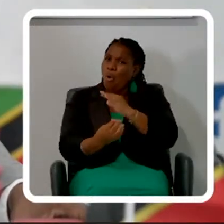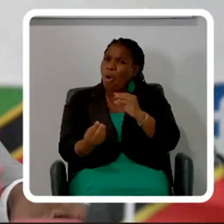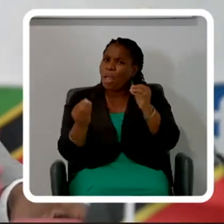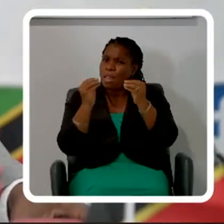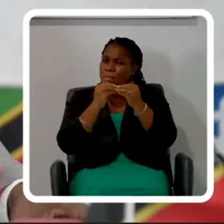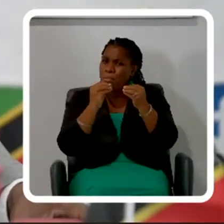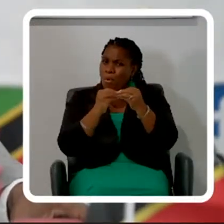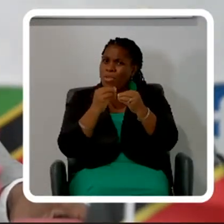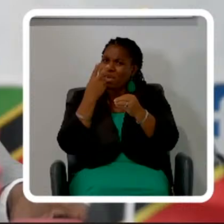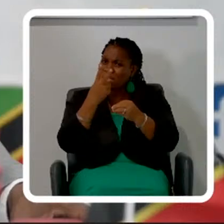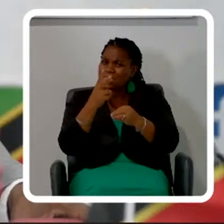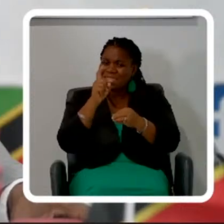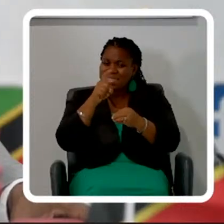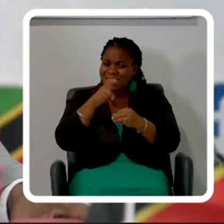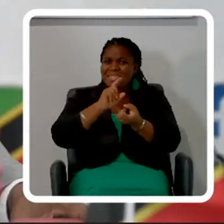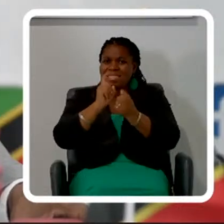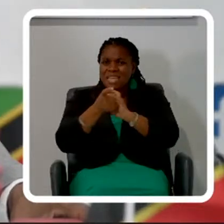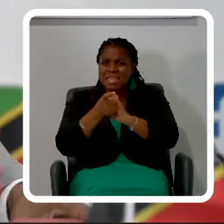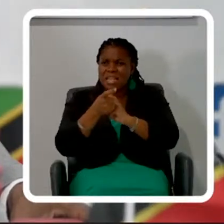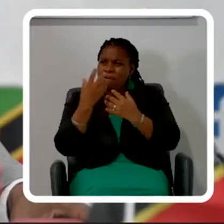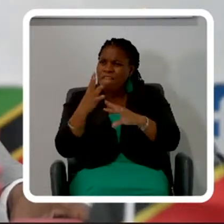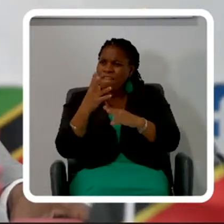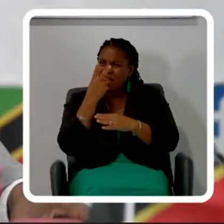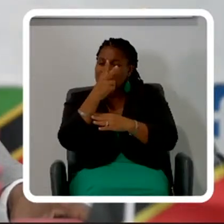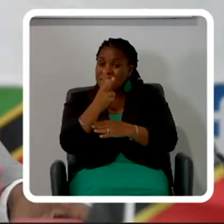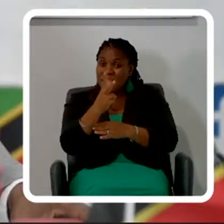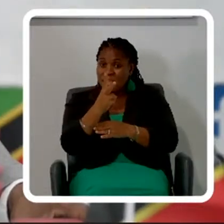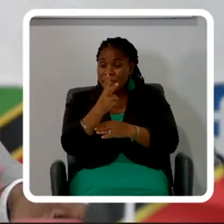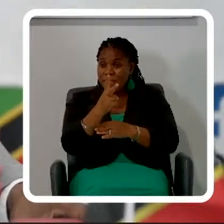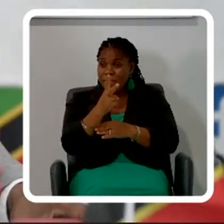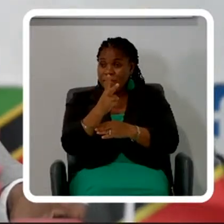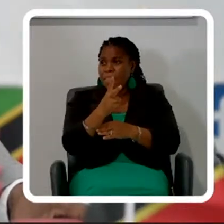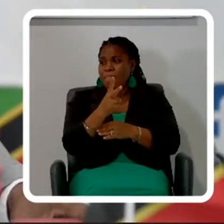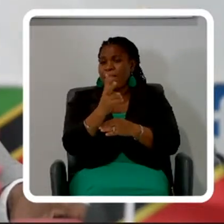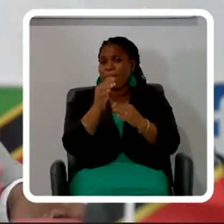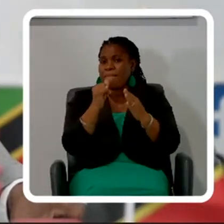have seen a transition or a quick